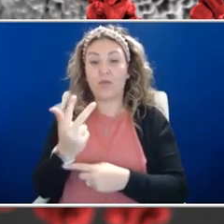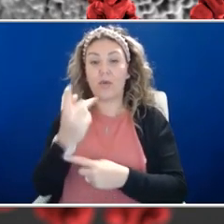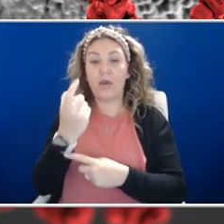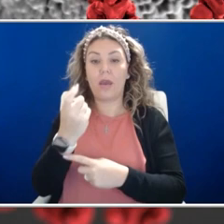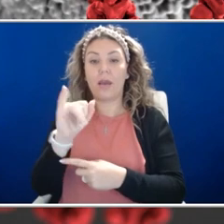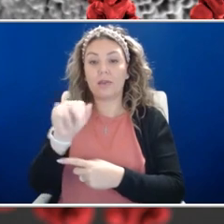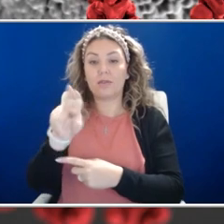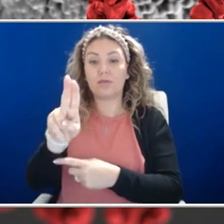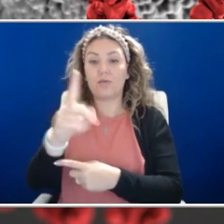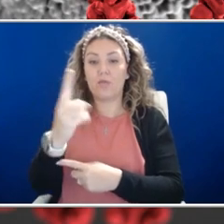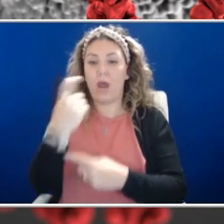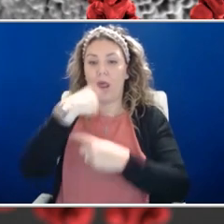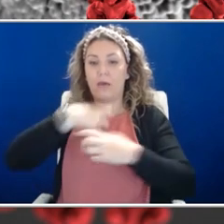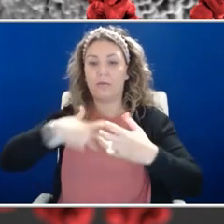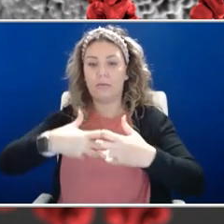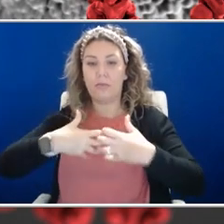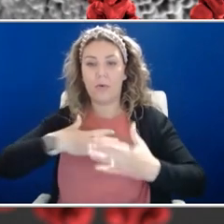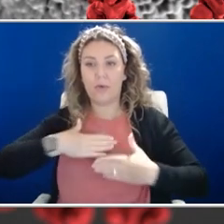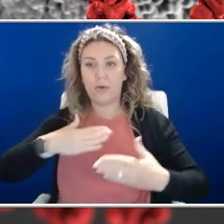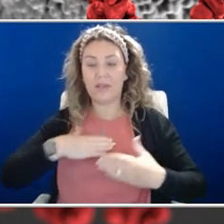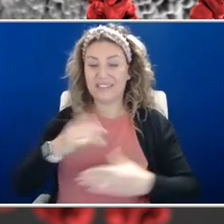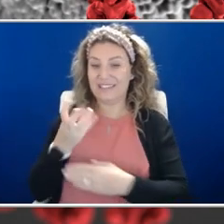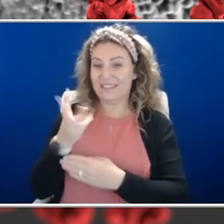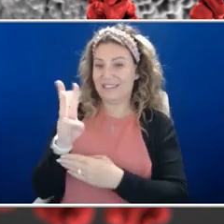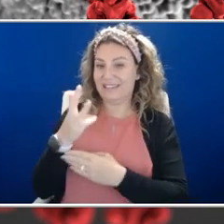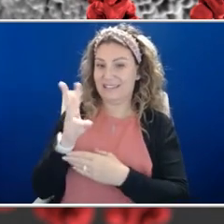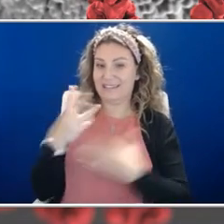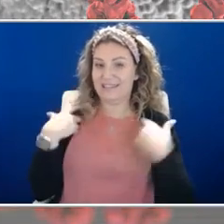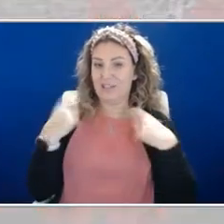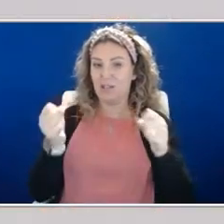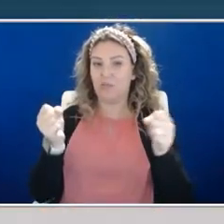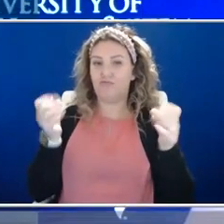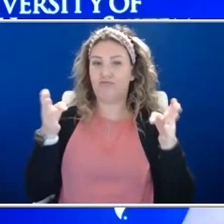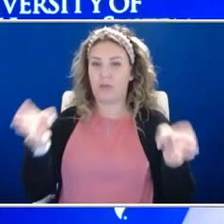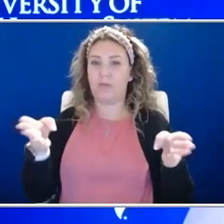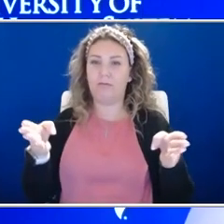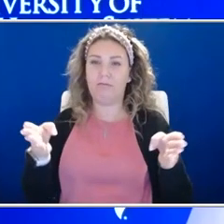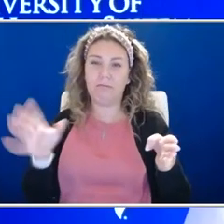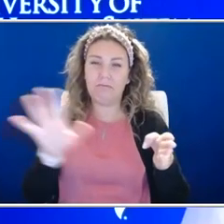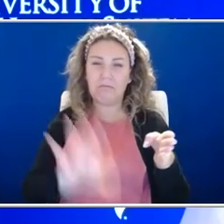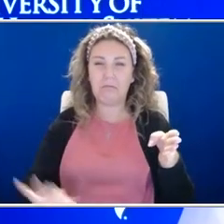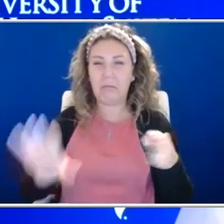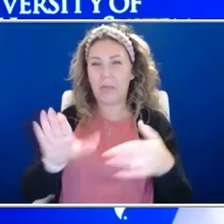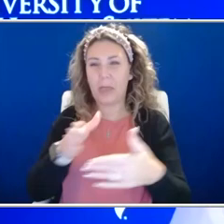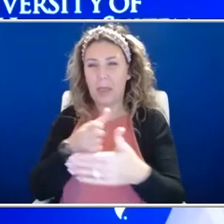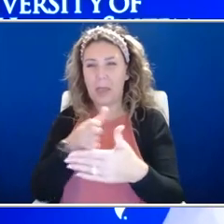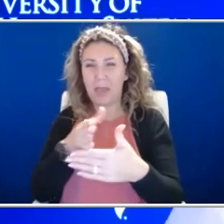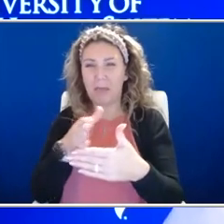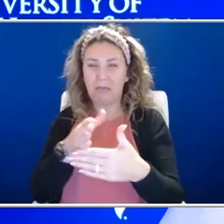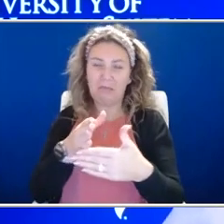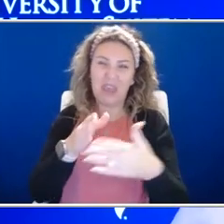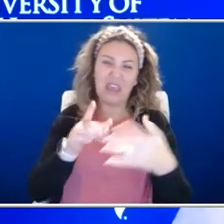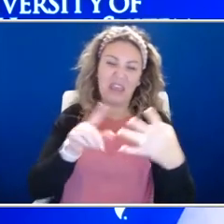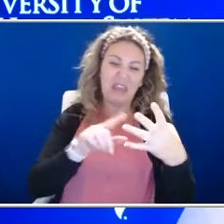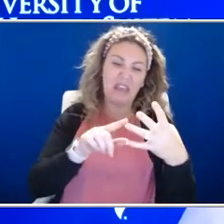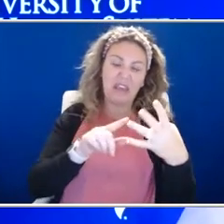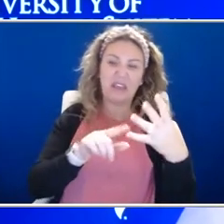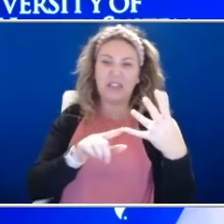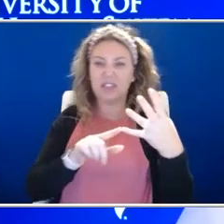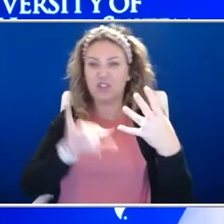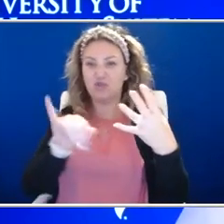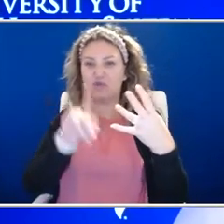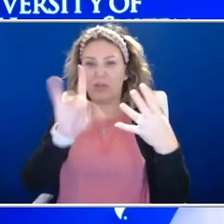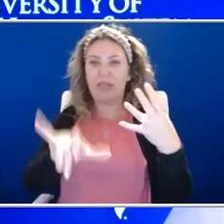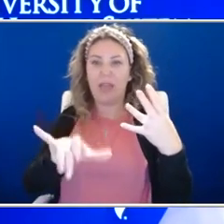ventilator, 16 in that recovery period. But just as we said, probably about mid to late July, we actually saw that peak of that